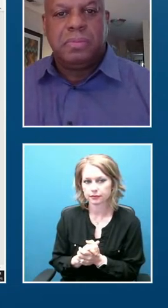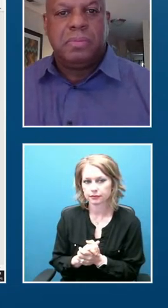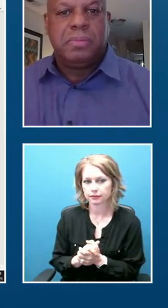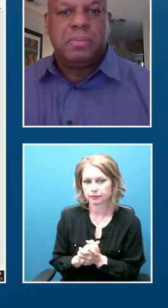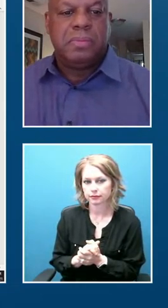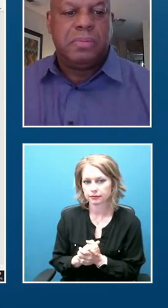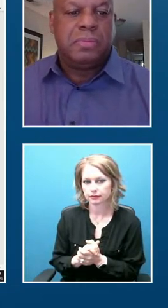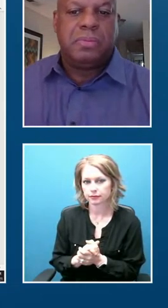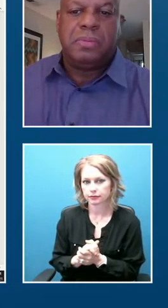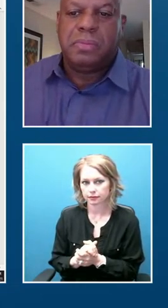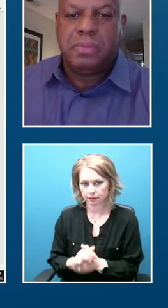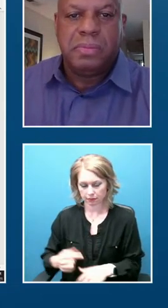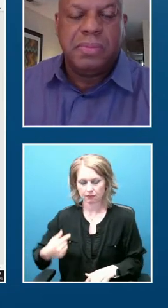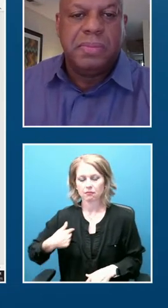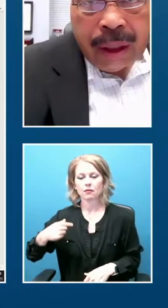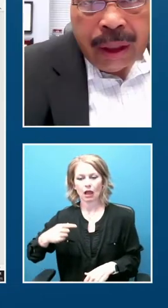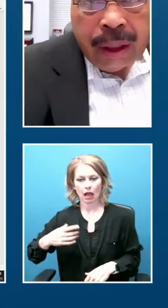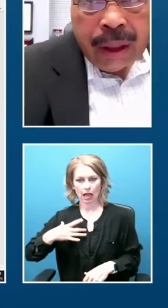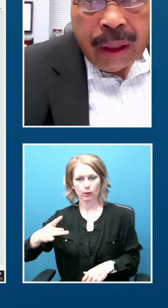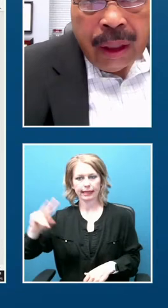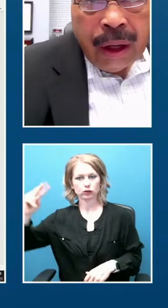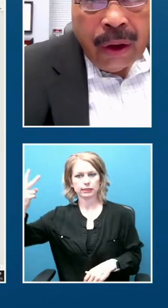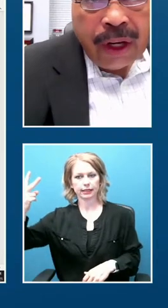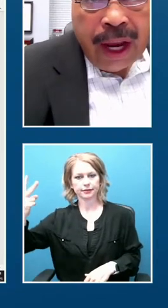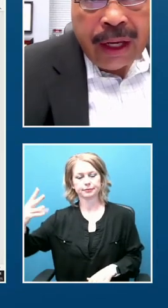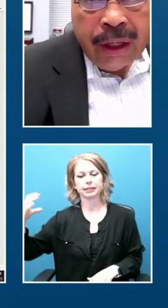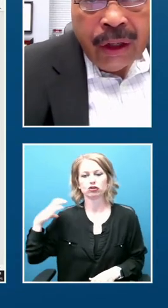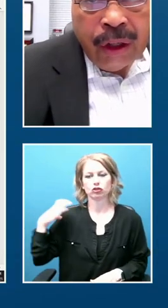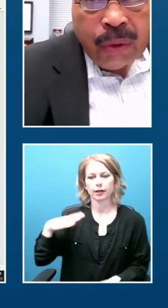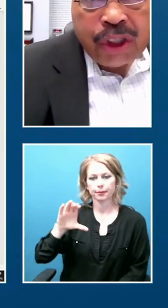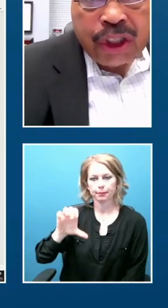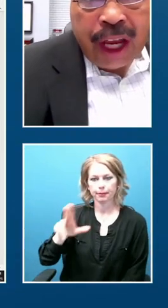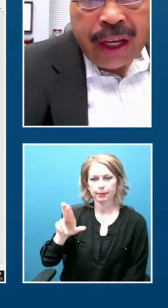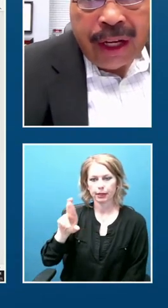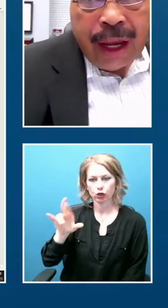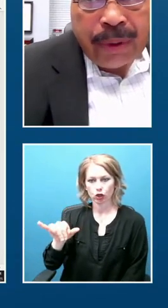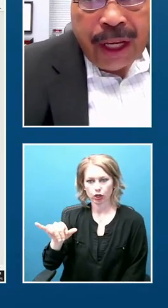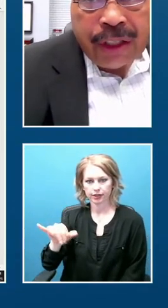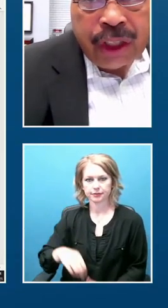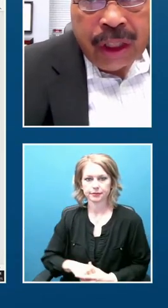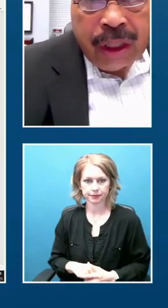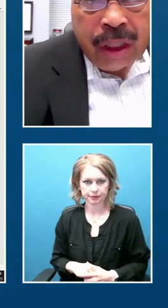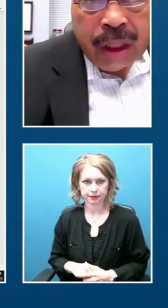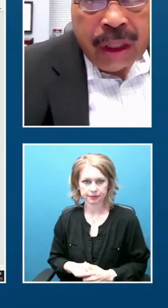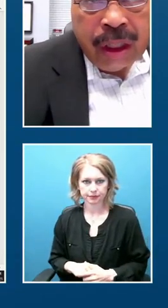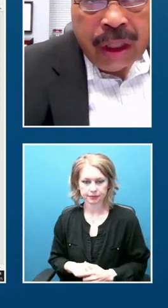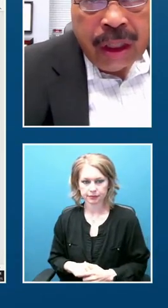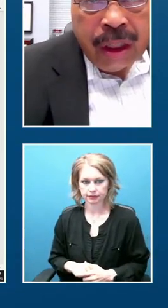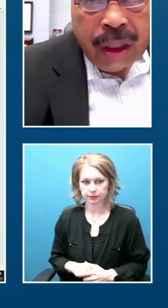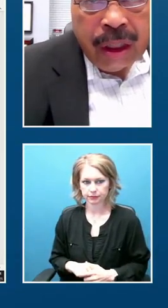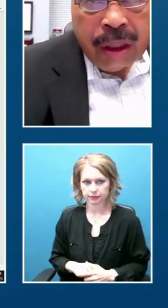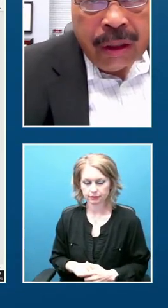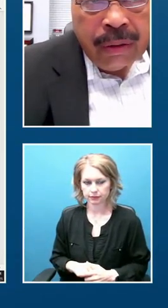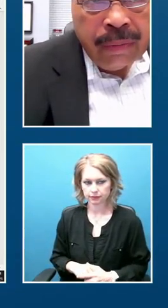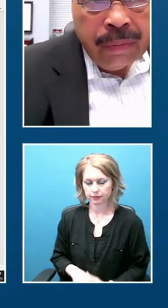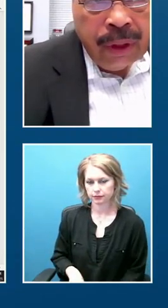I'd like to second it, Chairman Curry. Okay. Would you state your name, please? Claire Lucas.